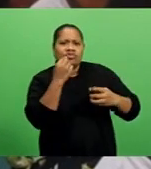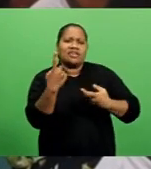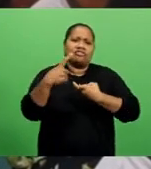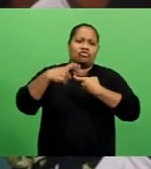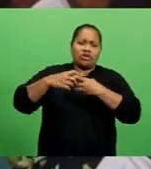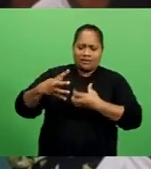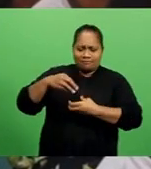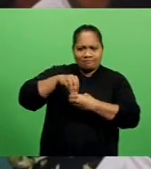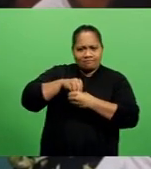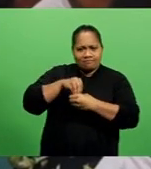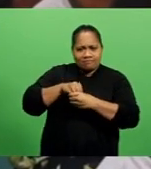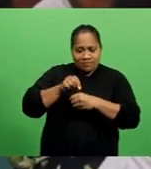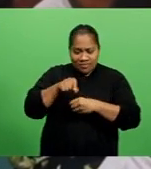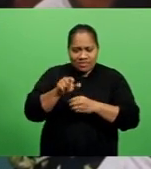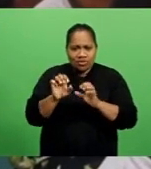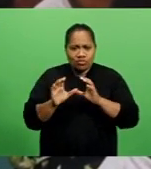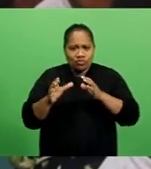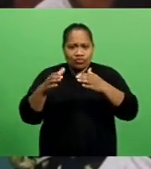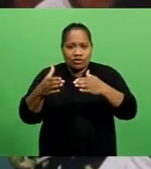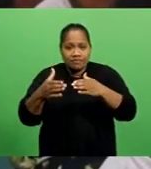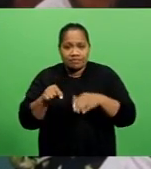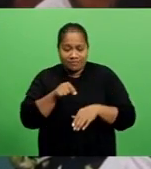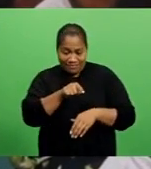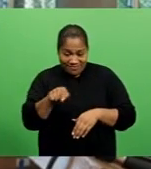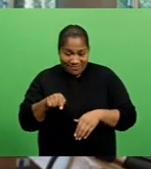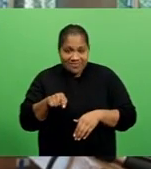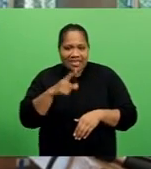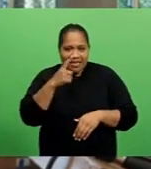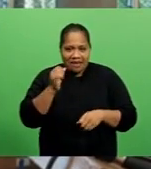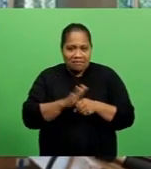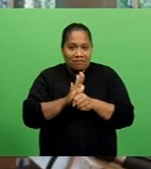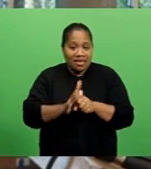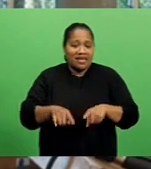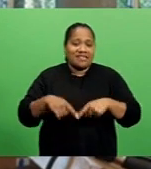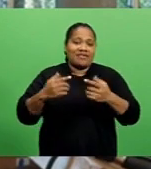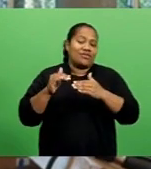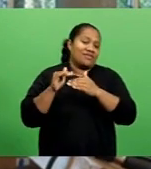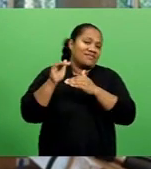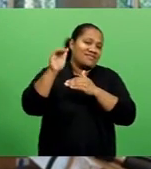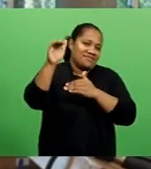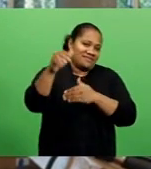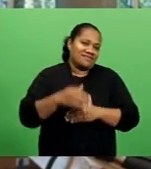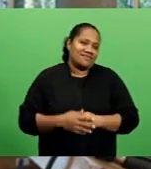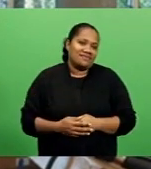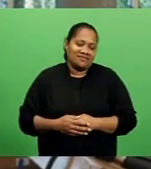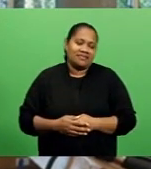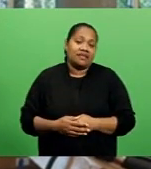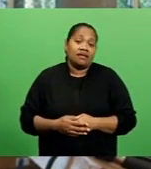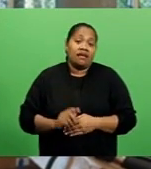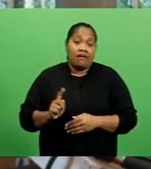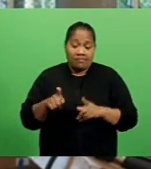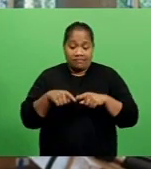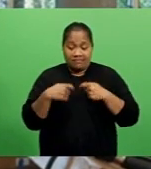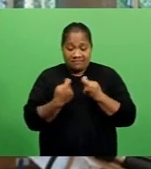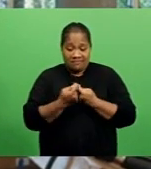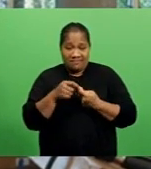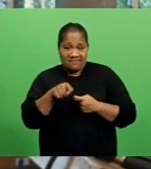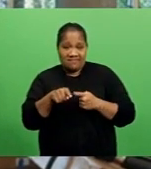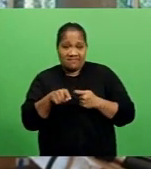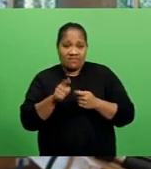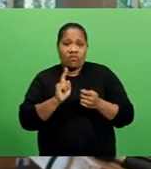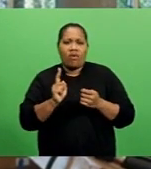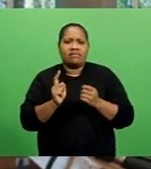of Fijian women making a positive difference. With the STEAM education skills